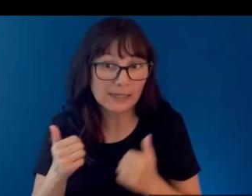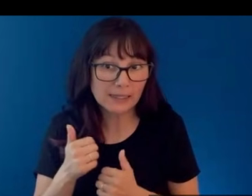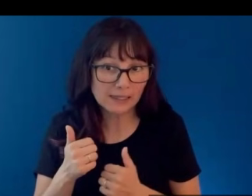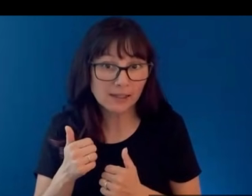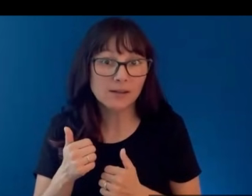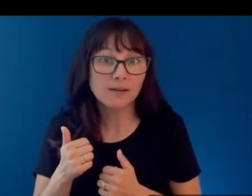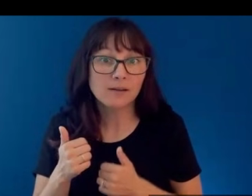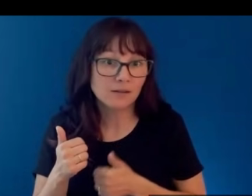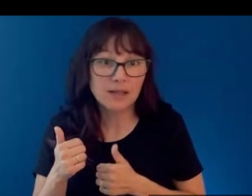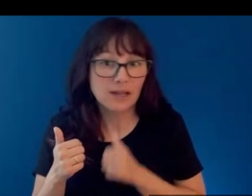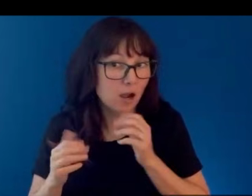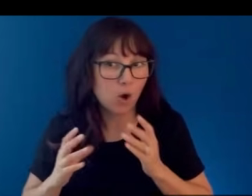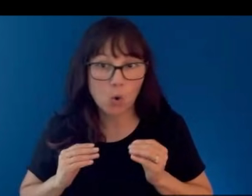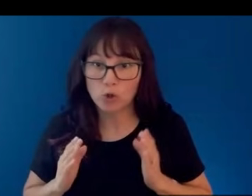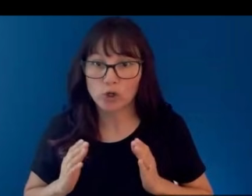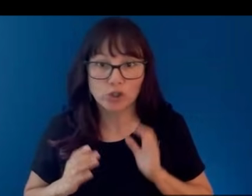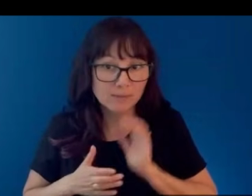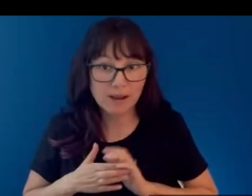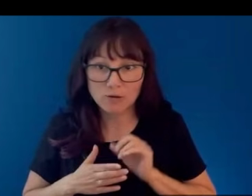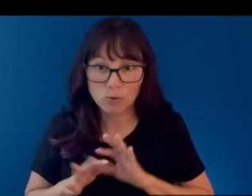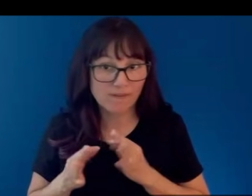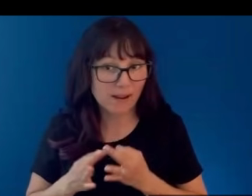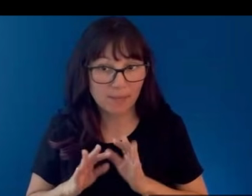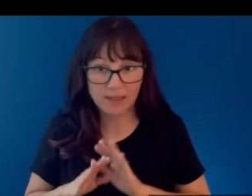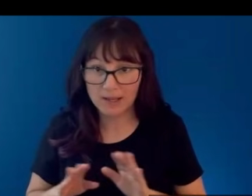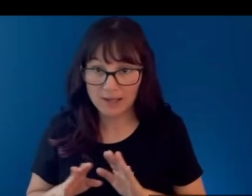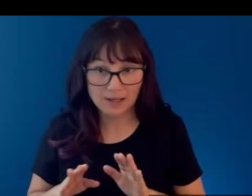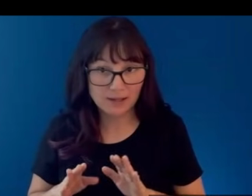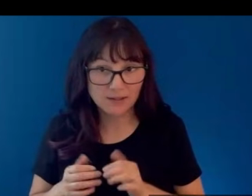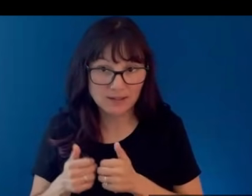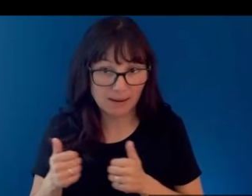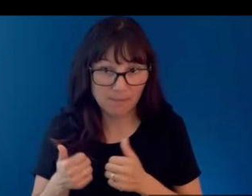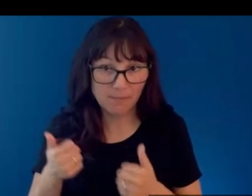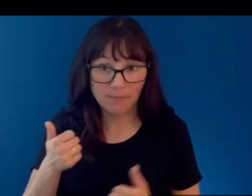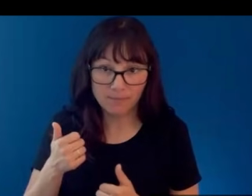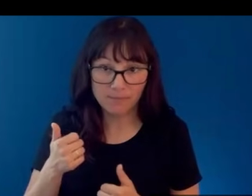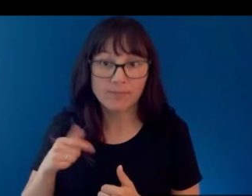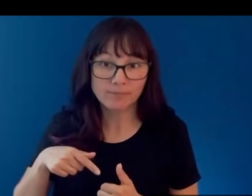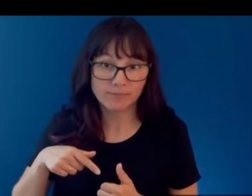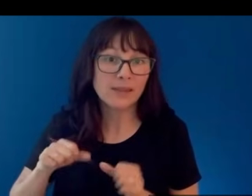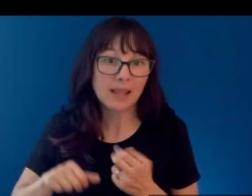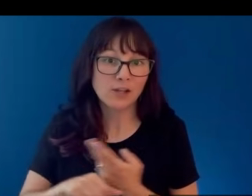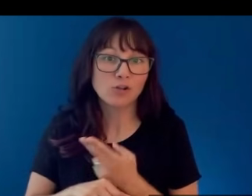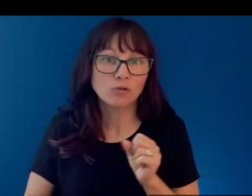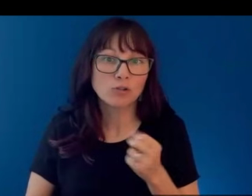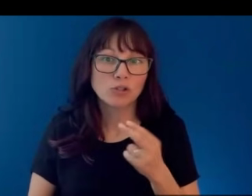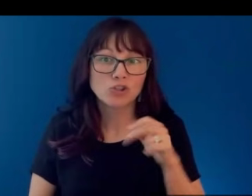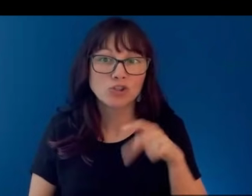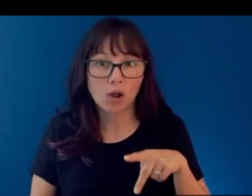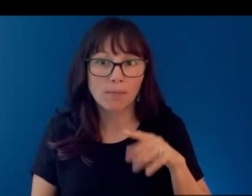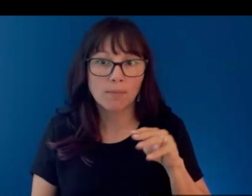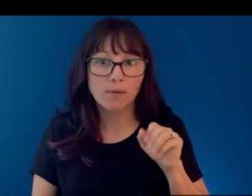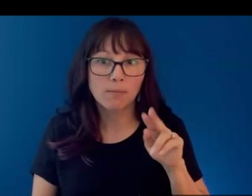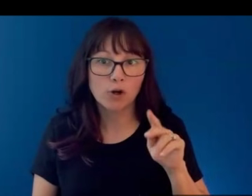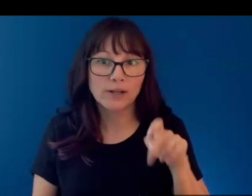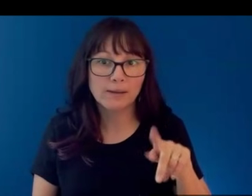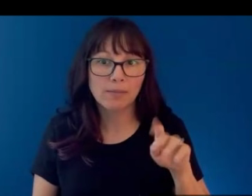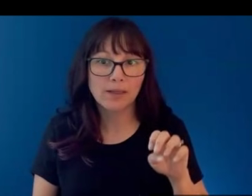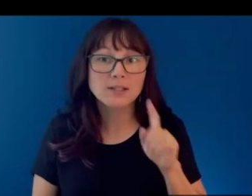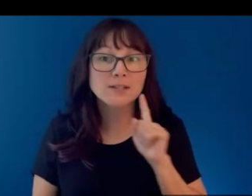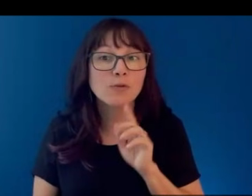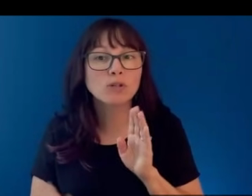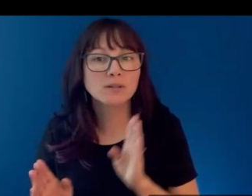employee who is not the owner, spouse, or family member, it can use the shop marketplace for